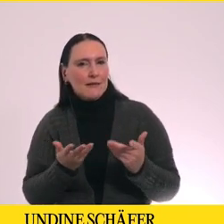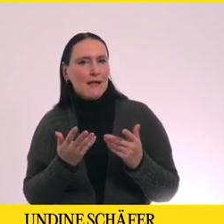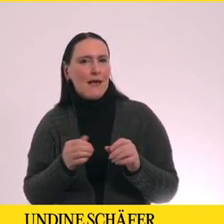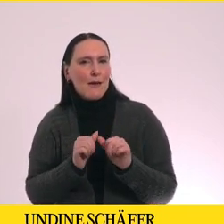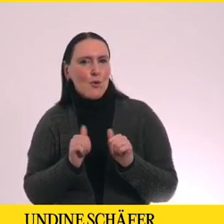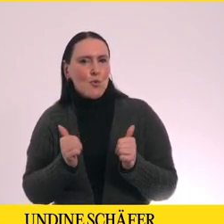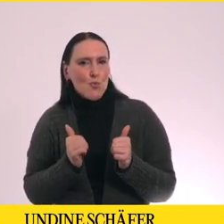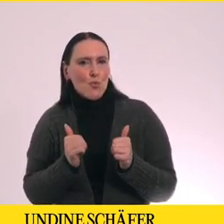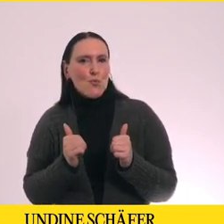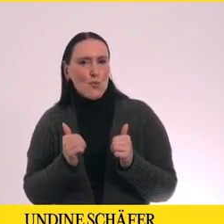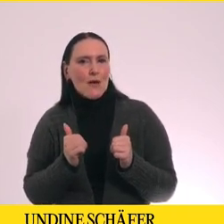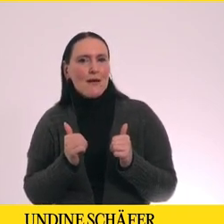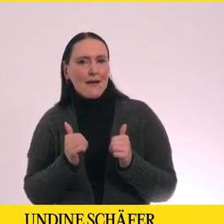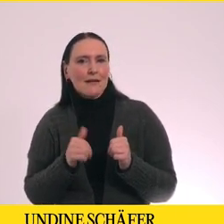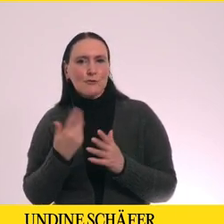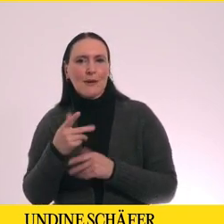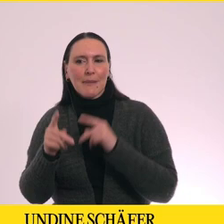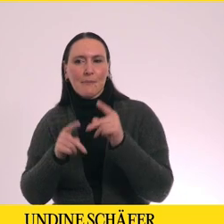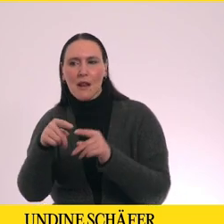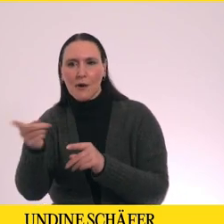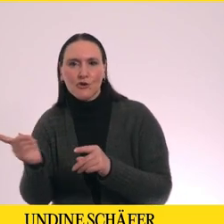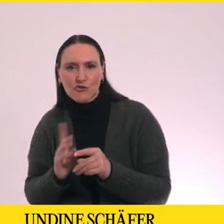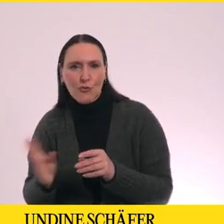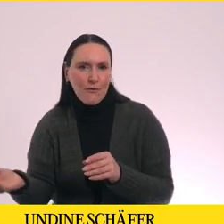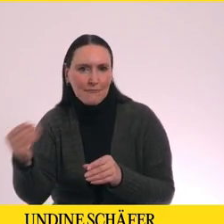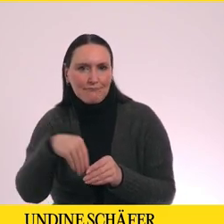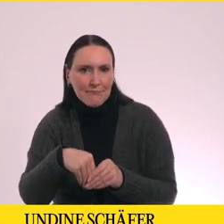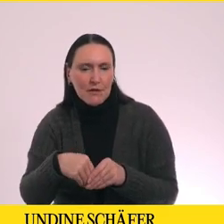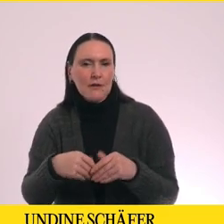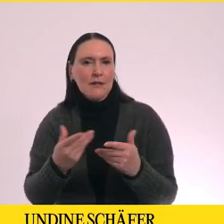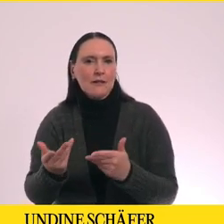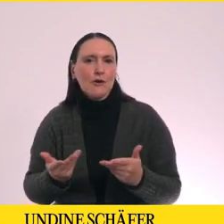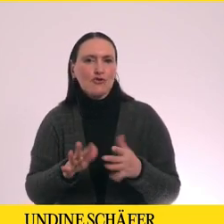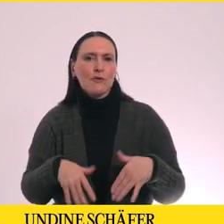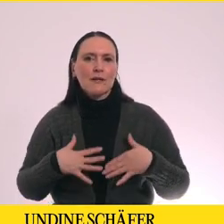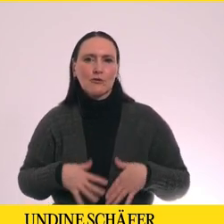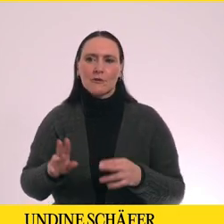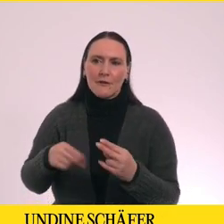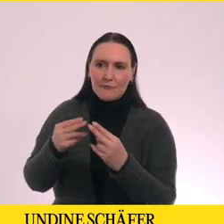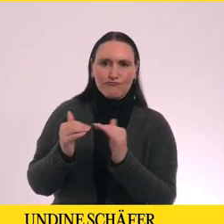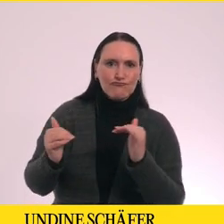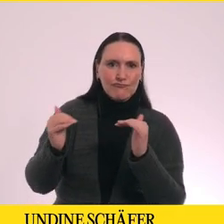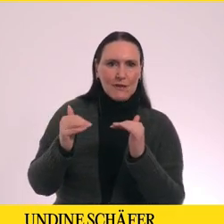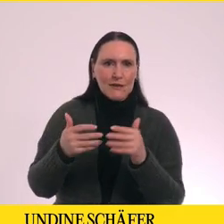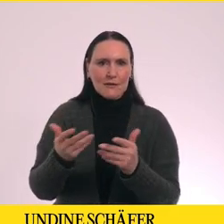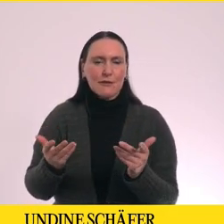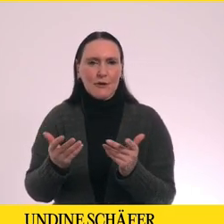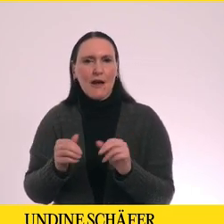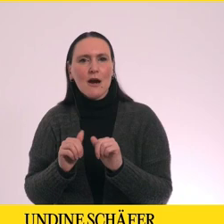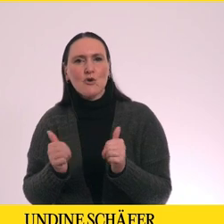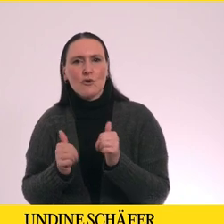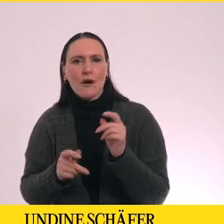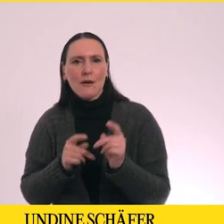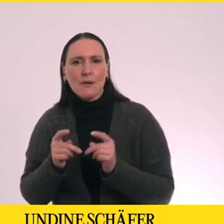wider system that can be dehumanising? And to the extent that Kate mentioned, with the very